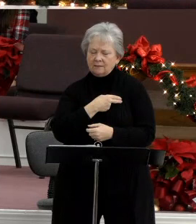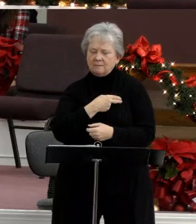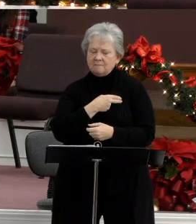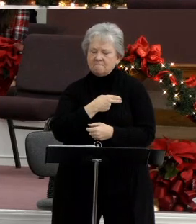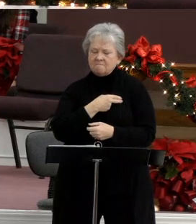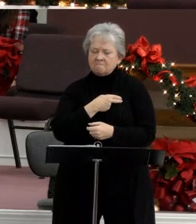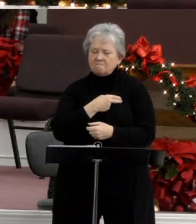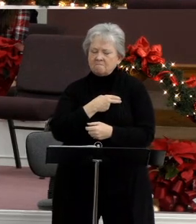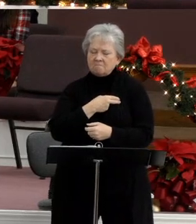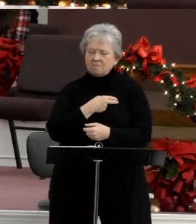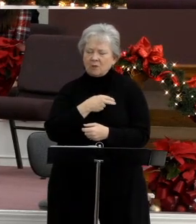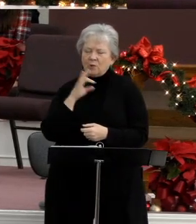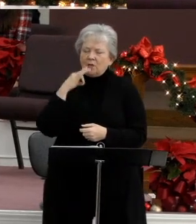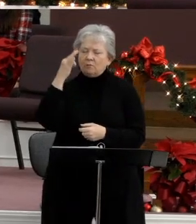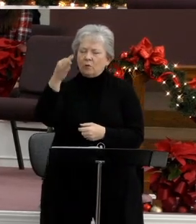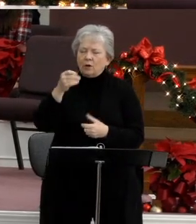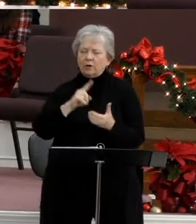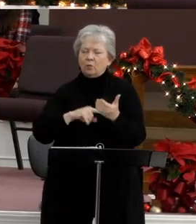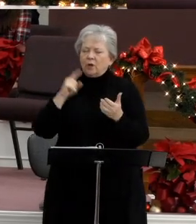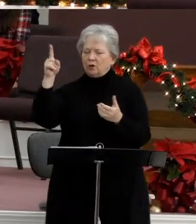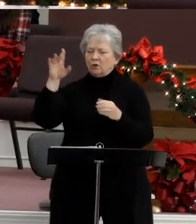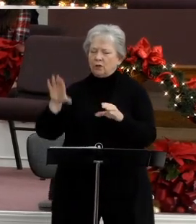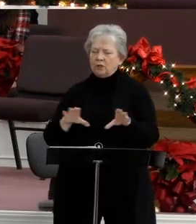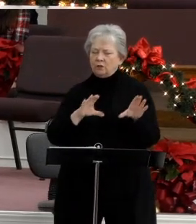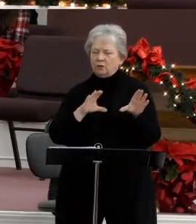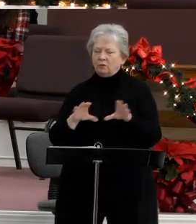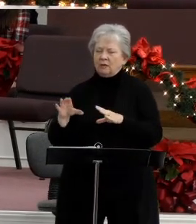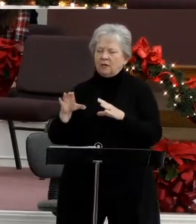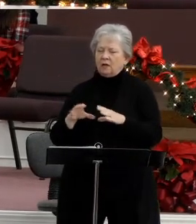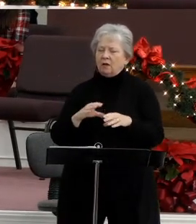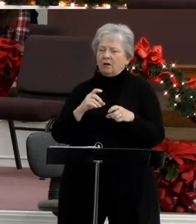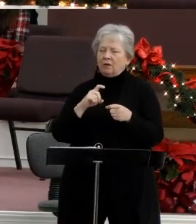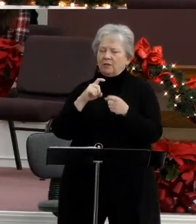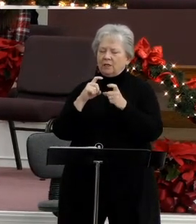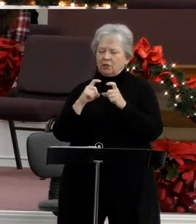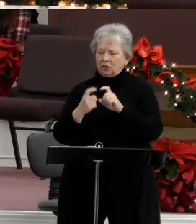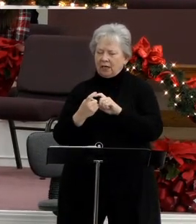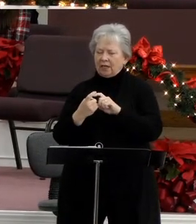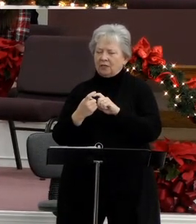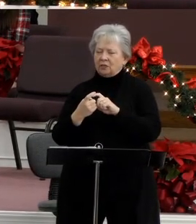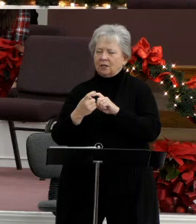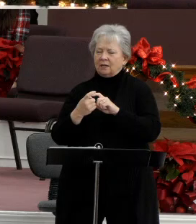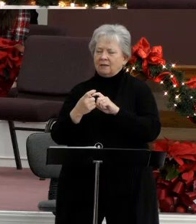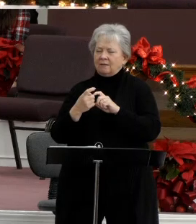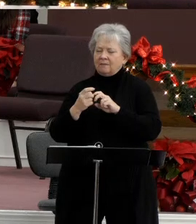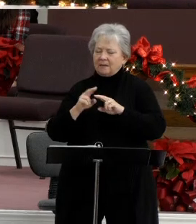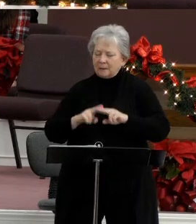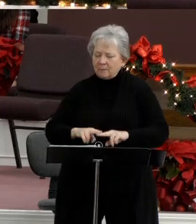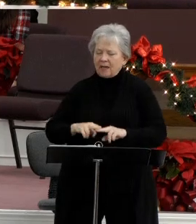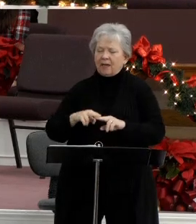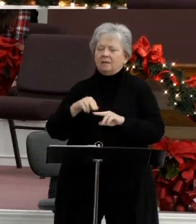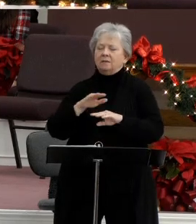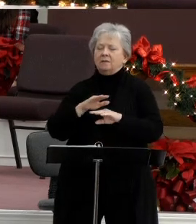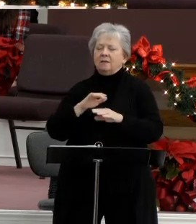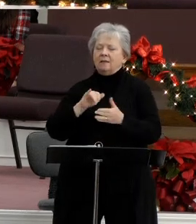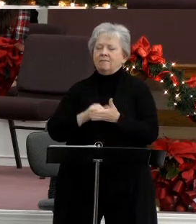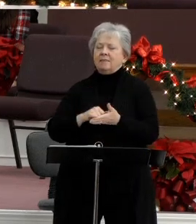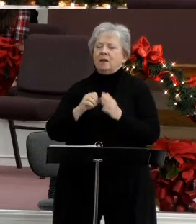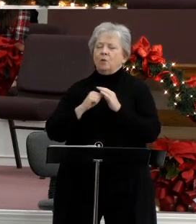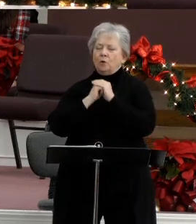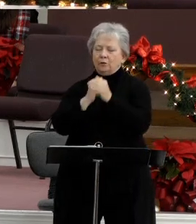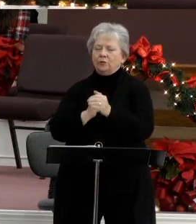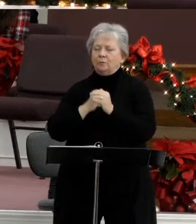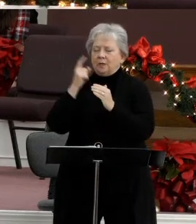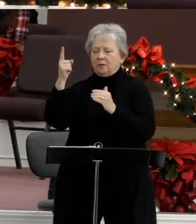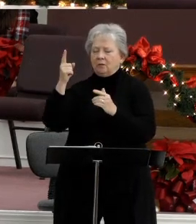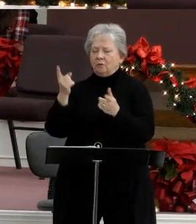going to do, and we have a great anticipation of the impact that this time together worshiping you will have on each one of